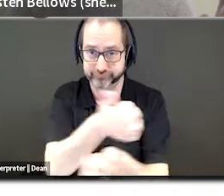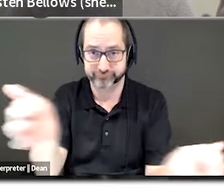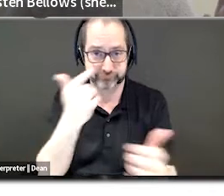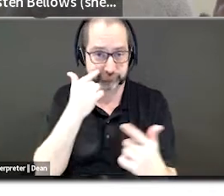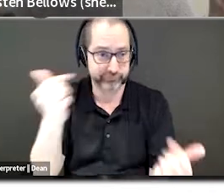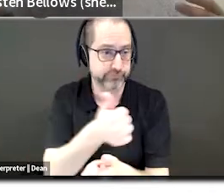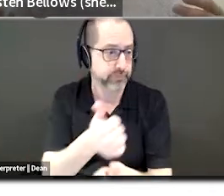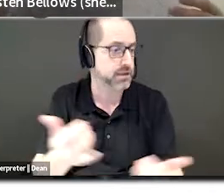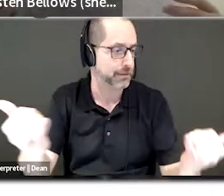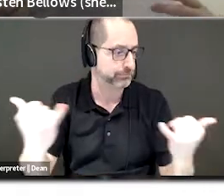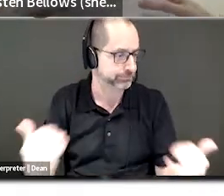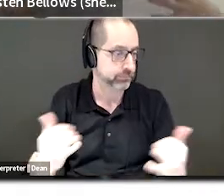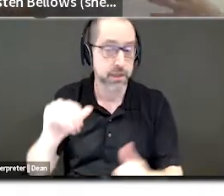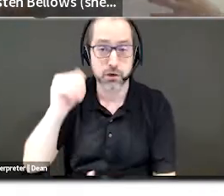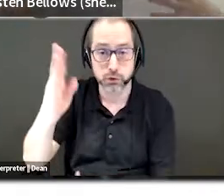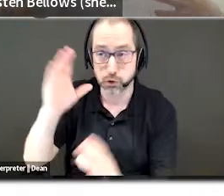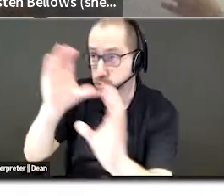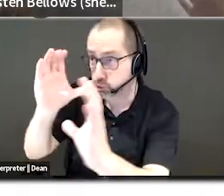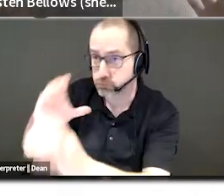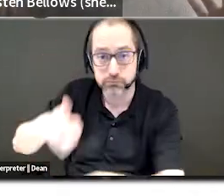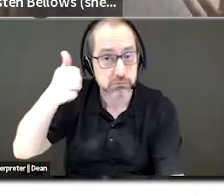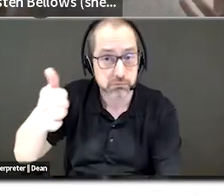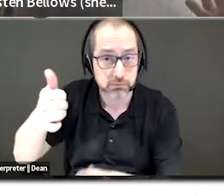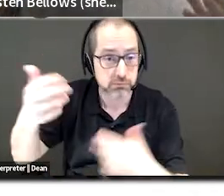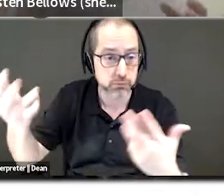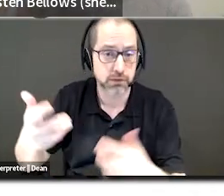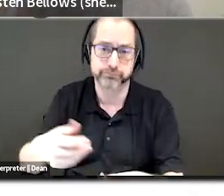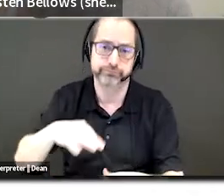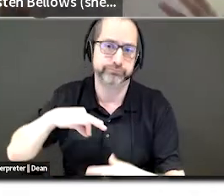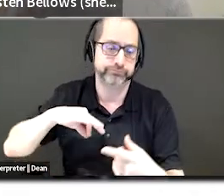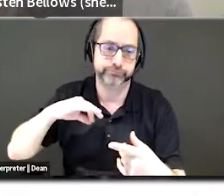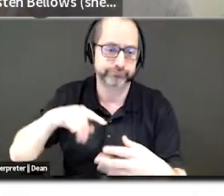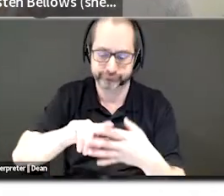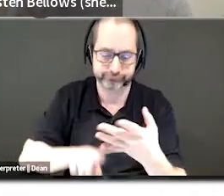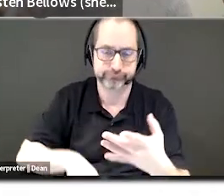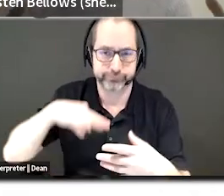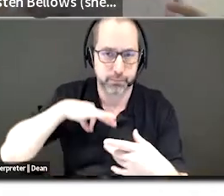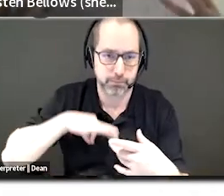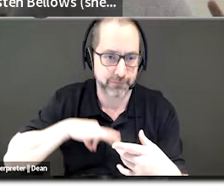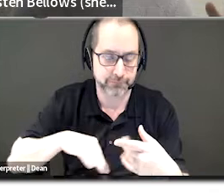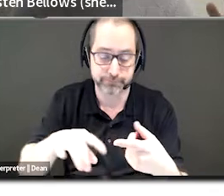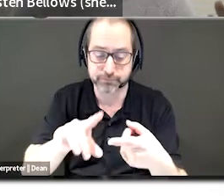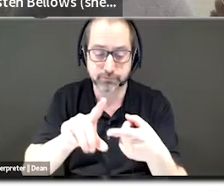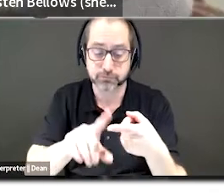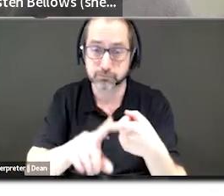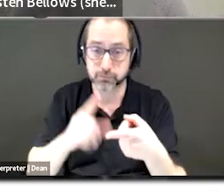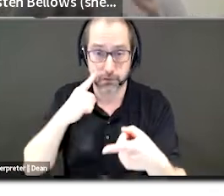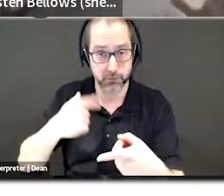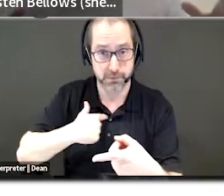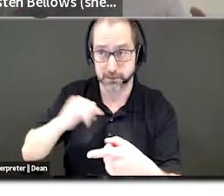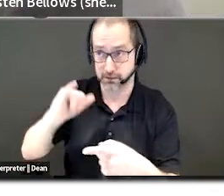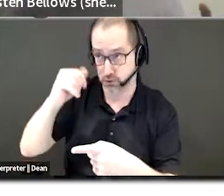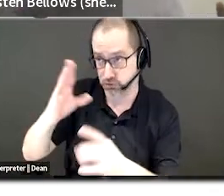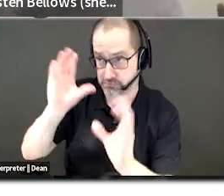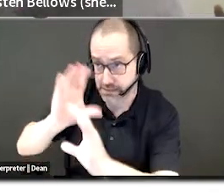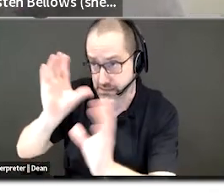job searching. The largest benefit of a job search for me is